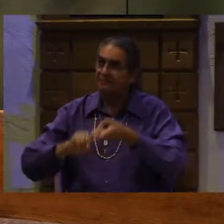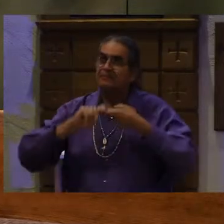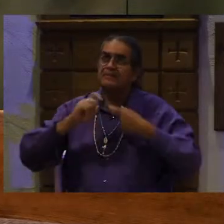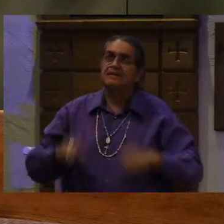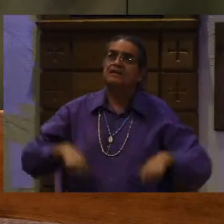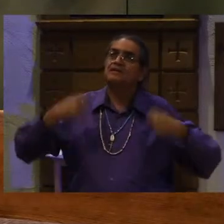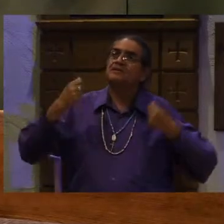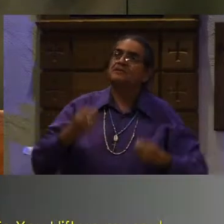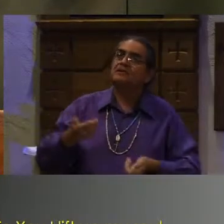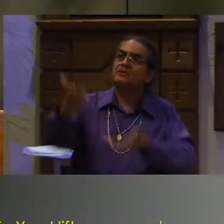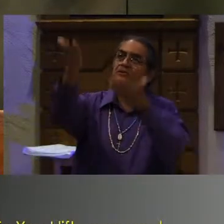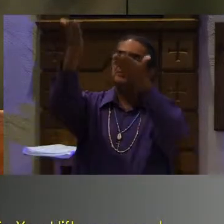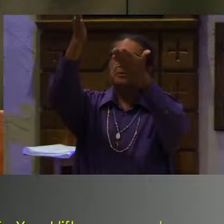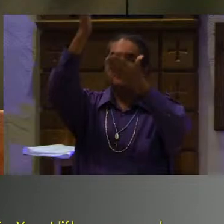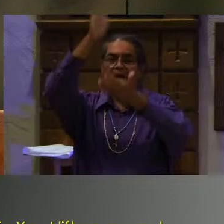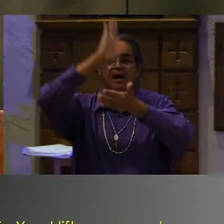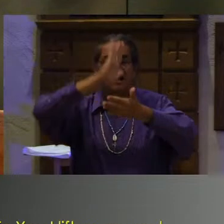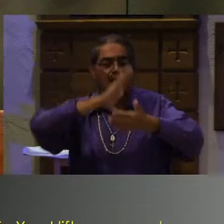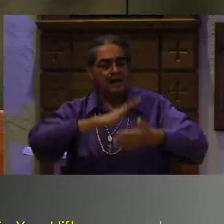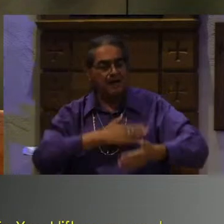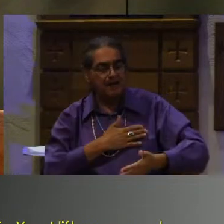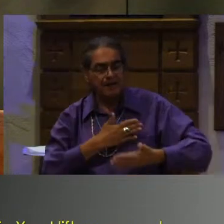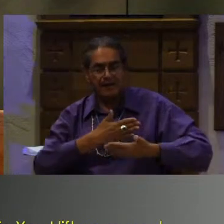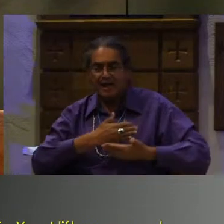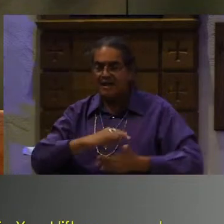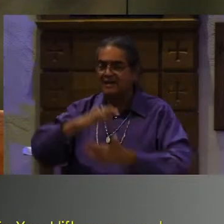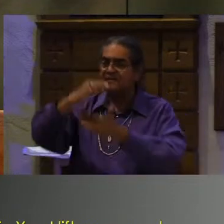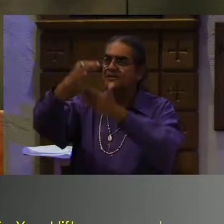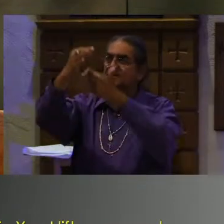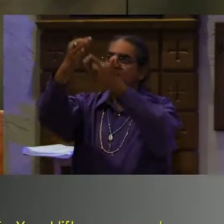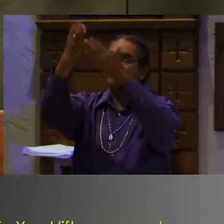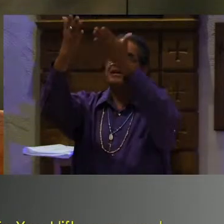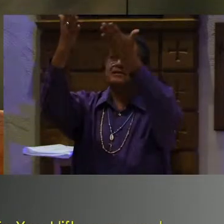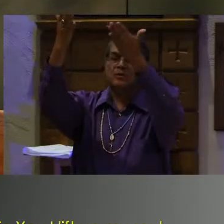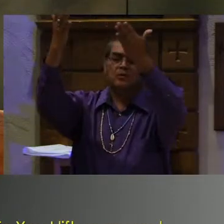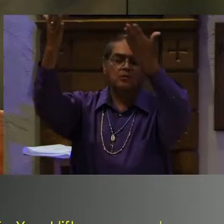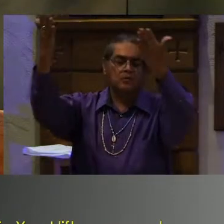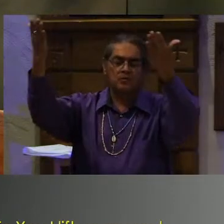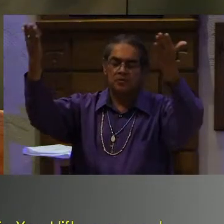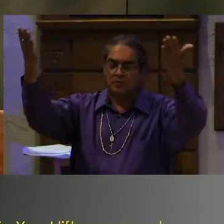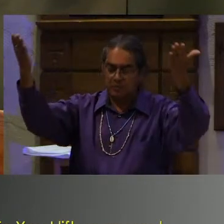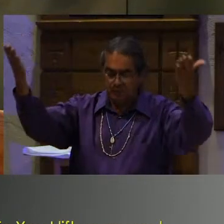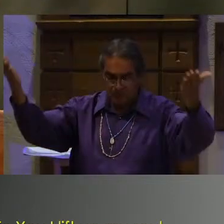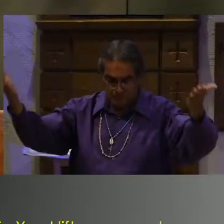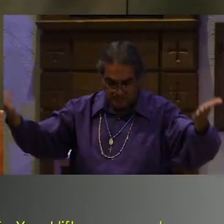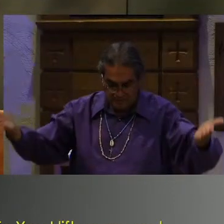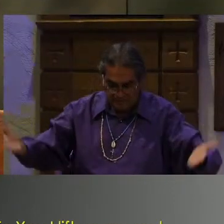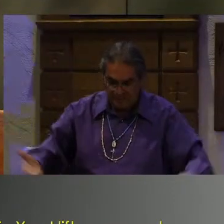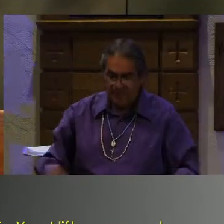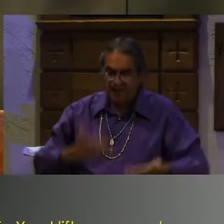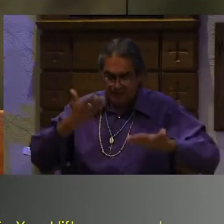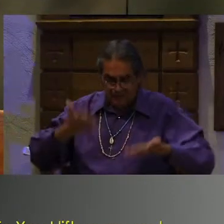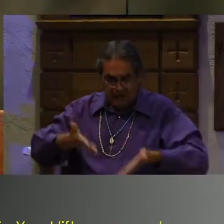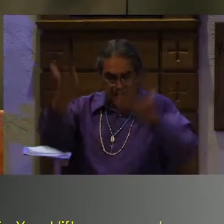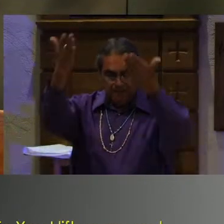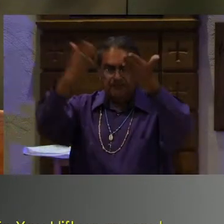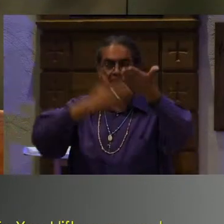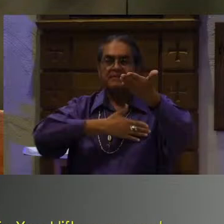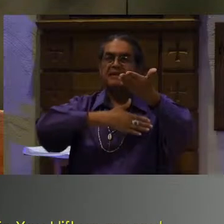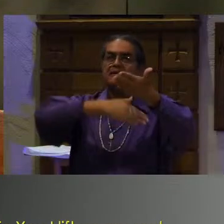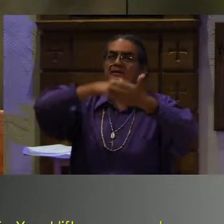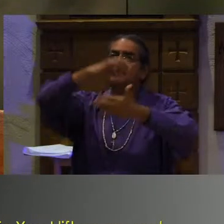friendship. To you, O God, I lift up my soul, lift up